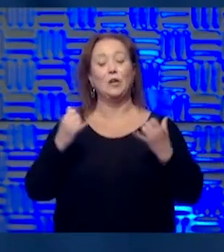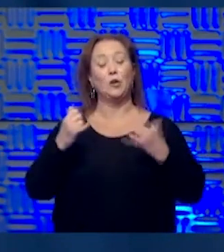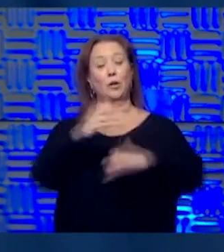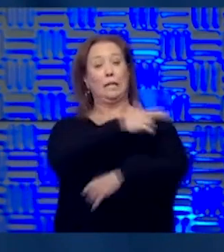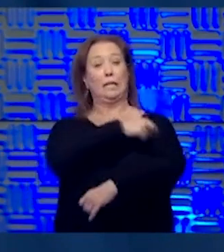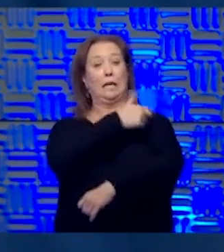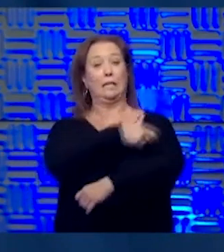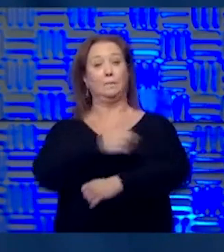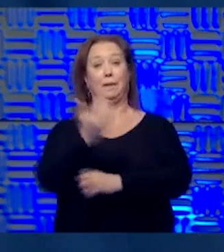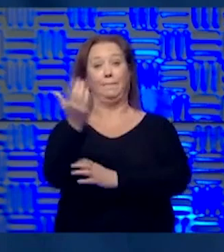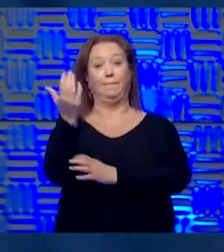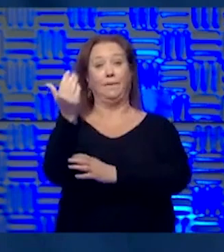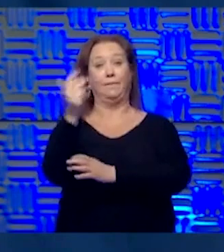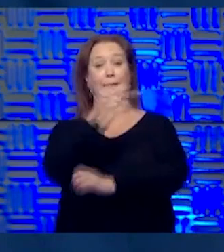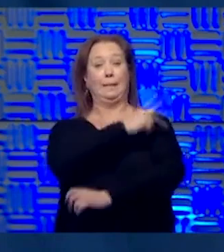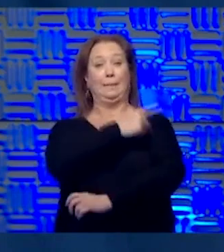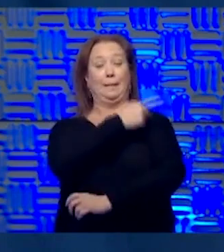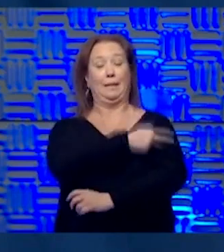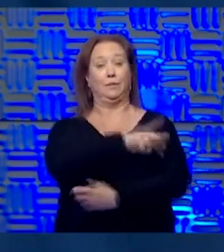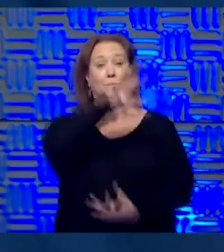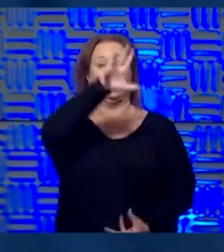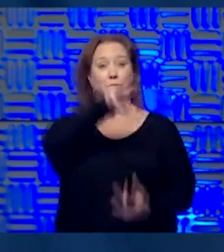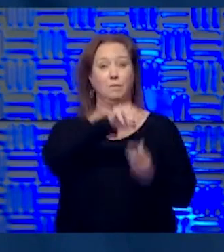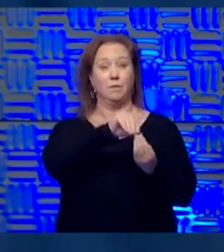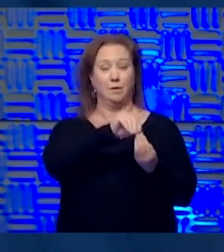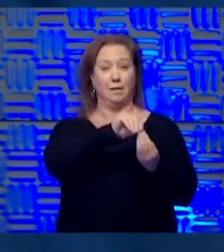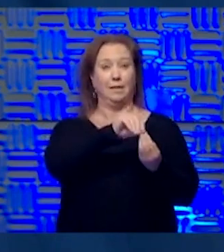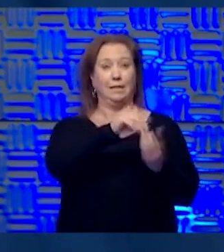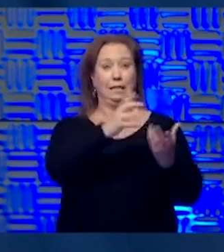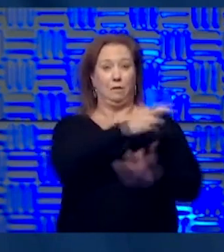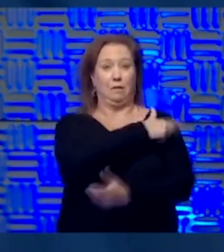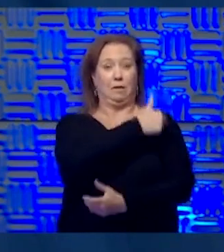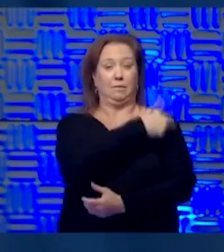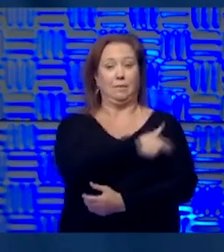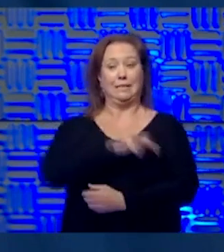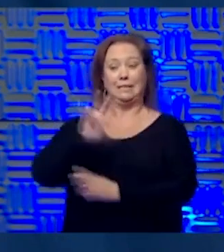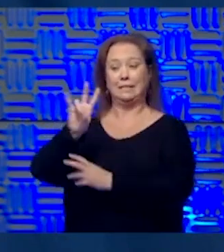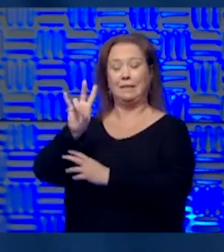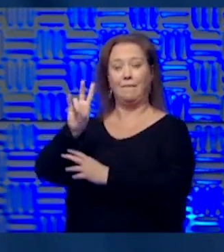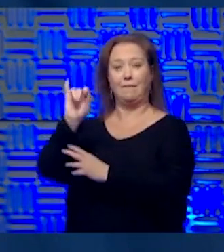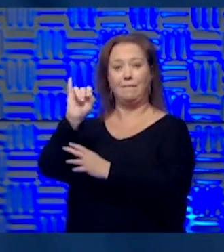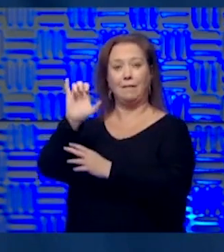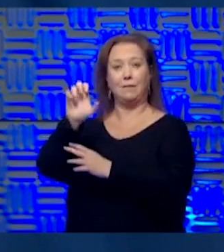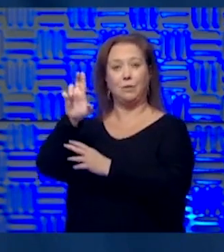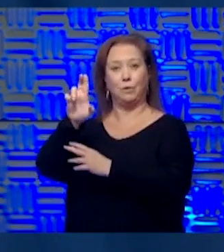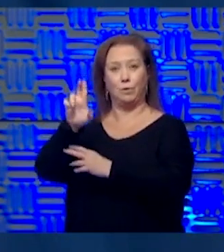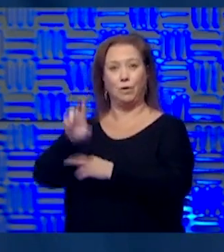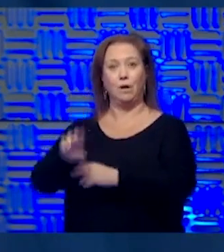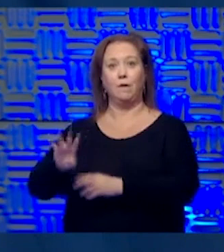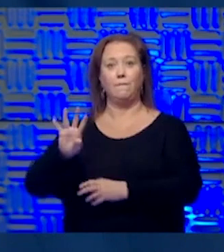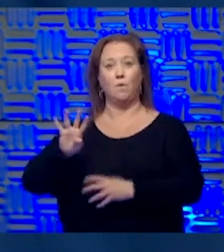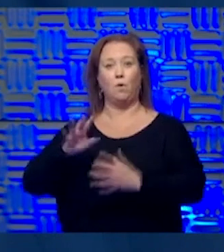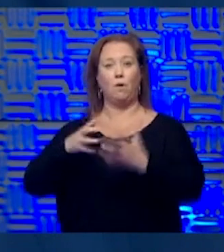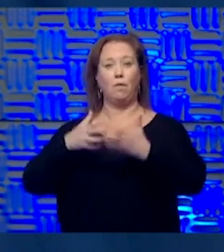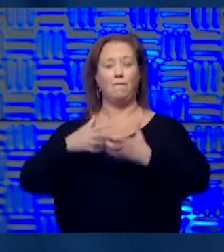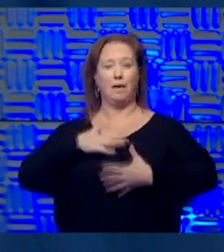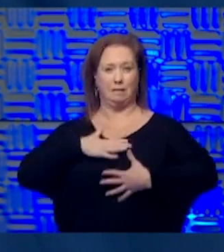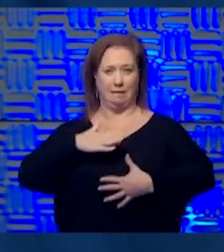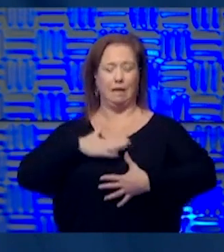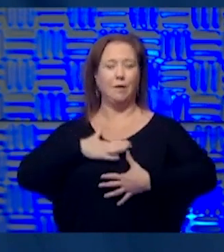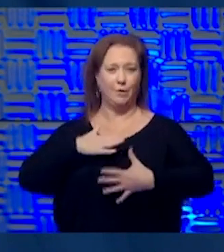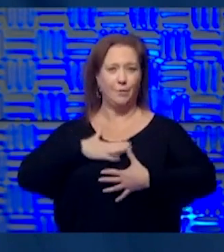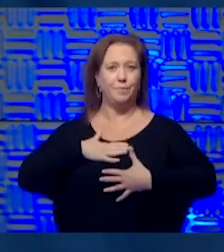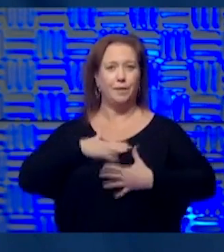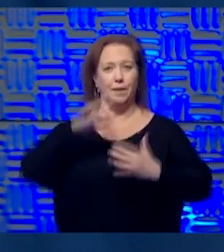hospital, we have 15 patients in the hospital, 7 of those in the ICU and 4 of those on the ventilator.